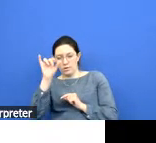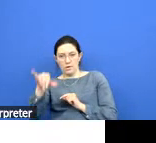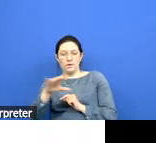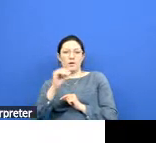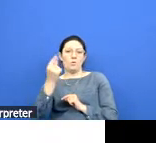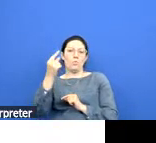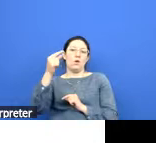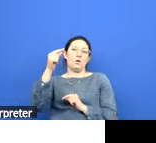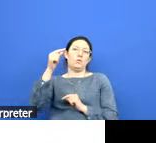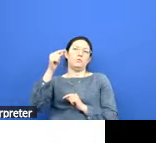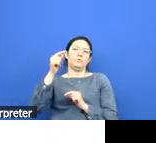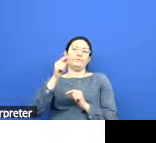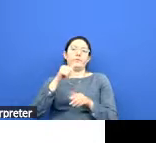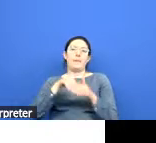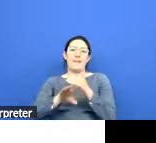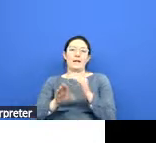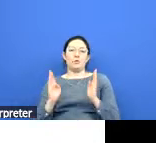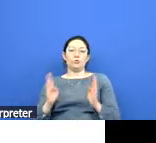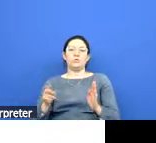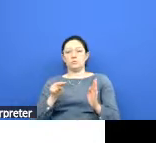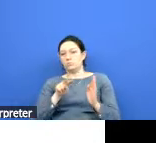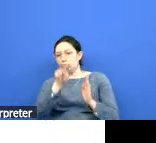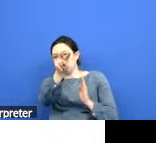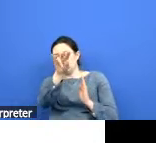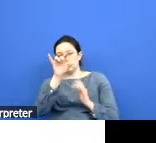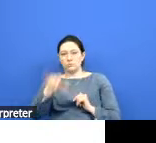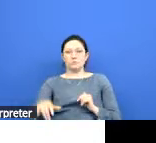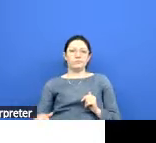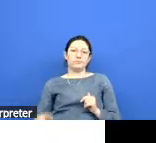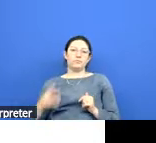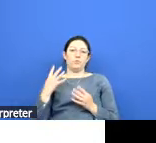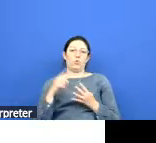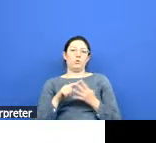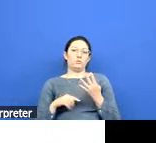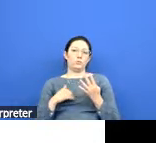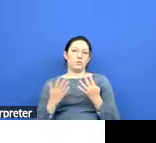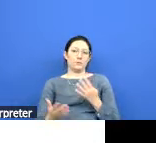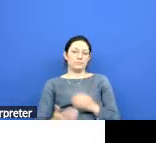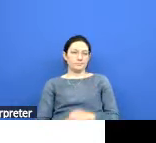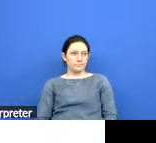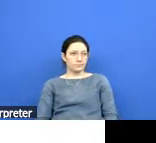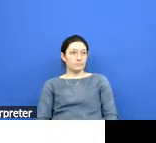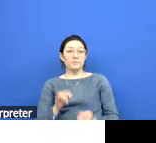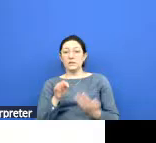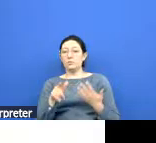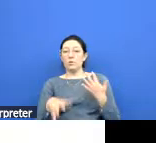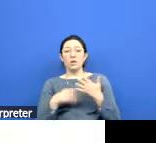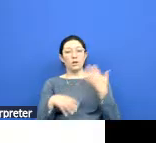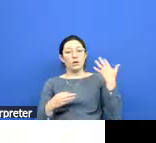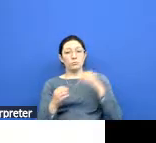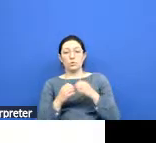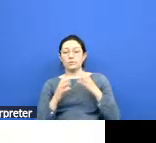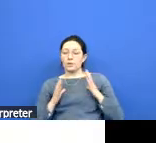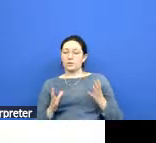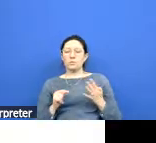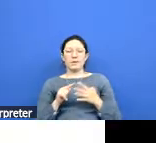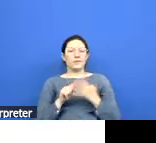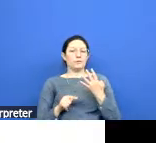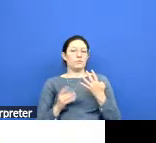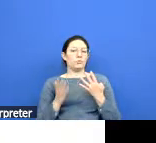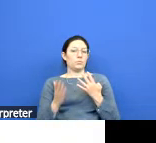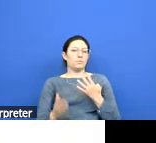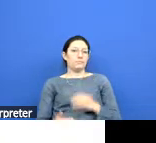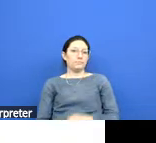looking down the main entrance towards the clubhouse. Those would be the four I would recommend. And, If you want to do additional, that's great, but those are the four I would